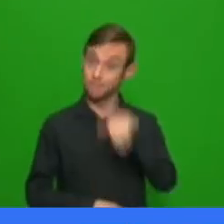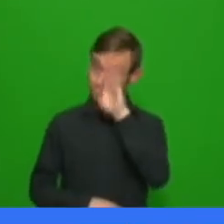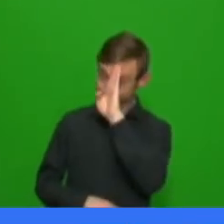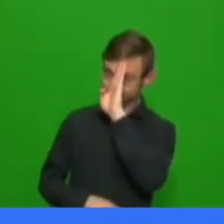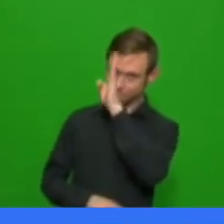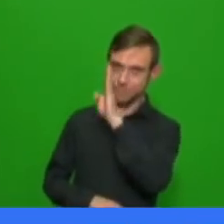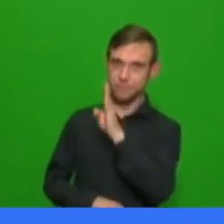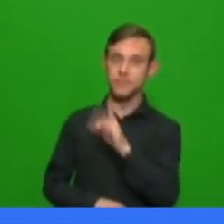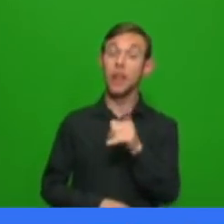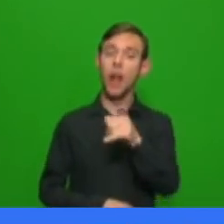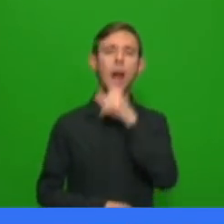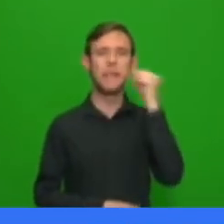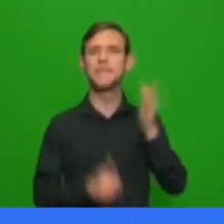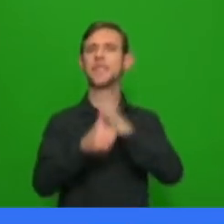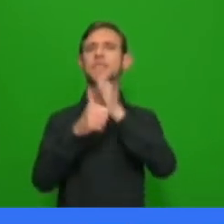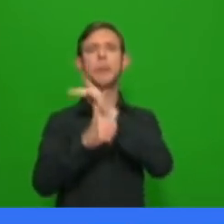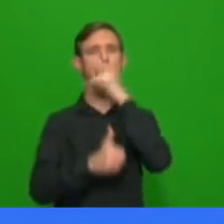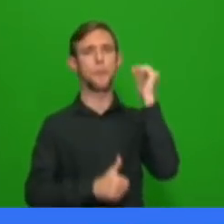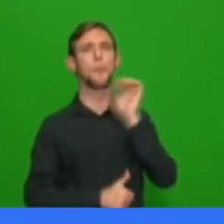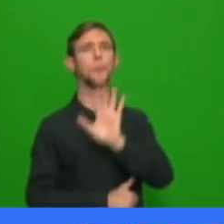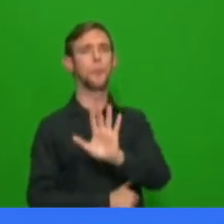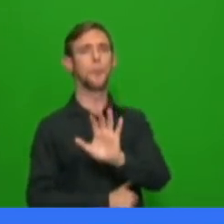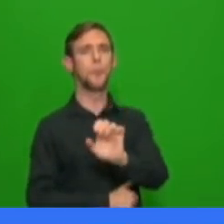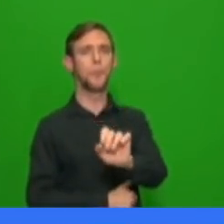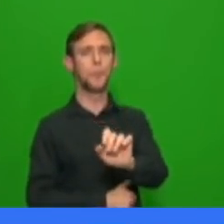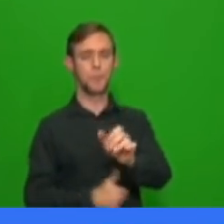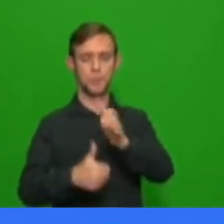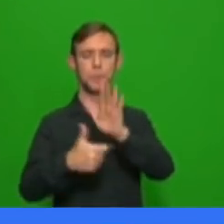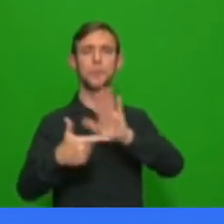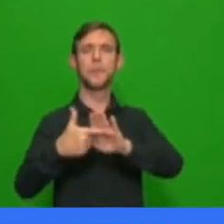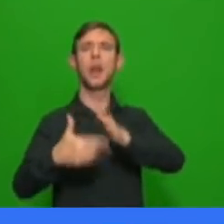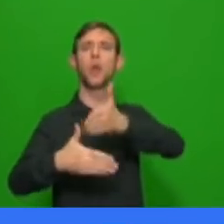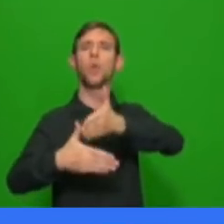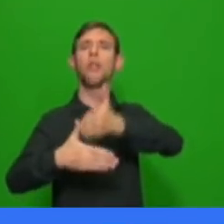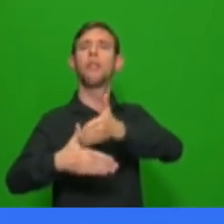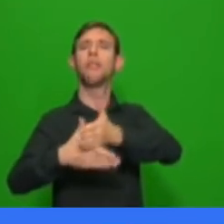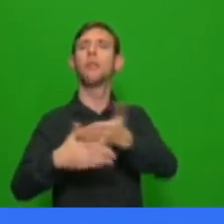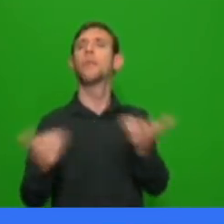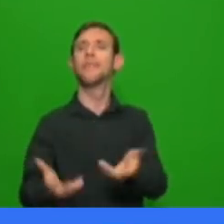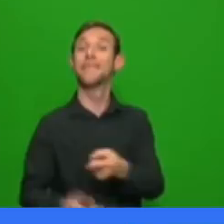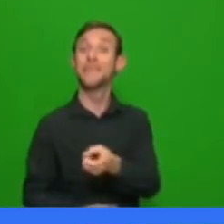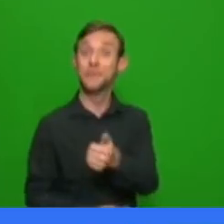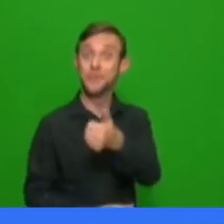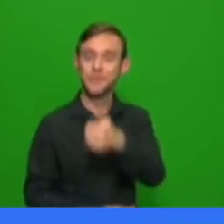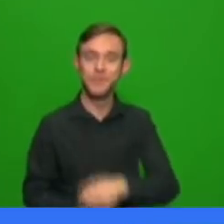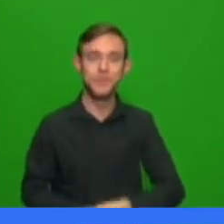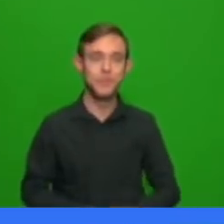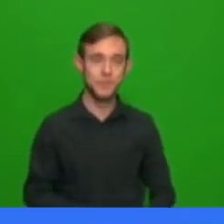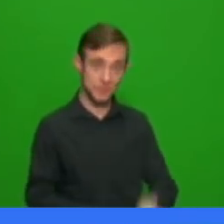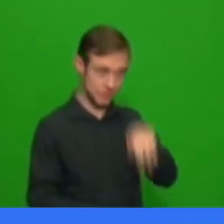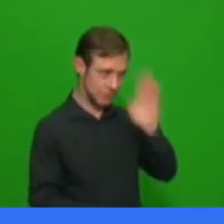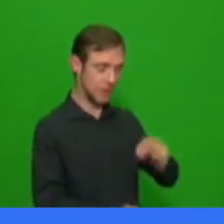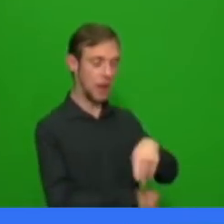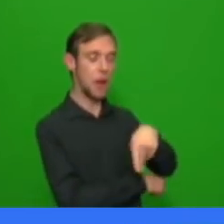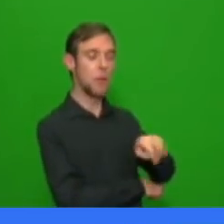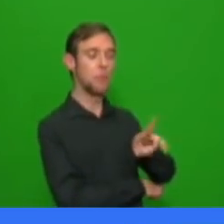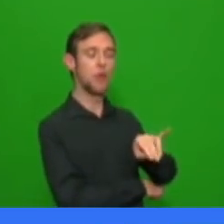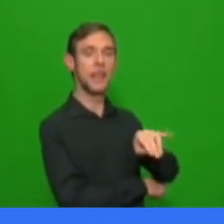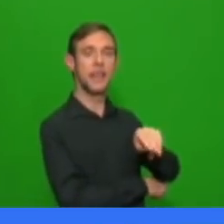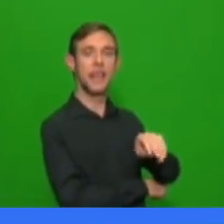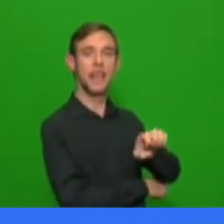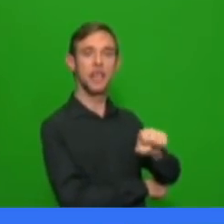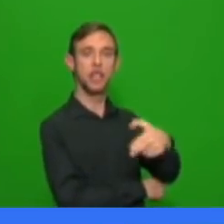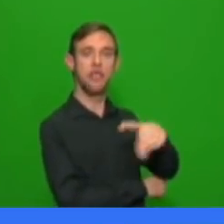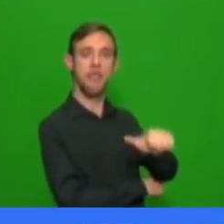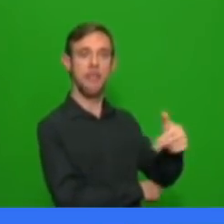Governor, it's... And as usual, you identify your name and the media house you represent. Governor, it's Pranesh Naidu from